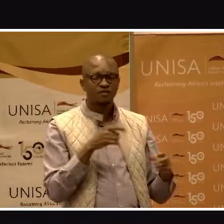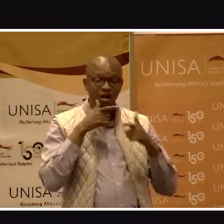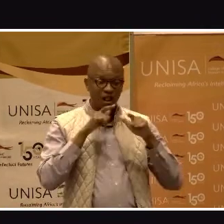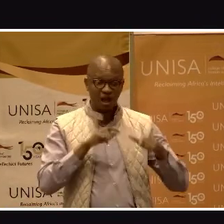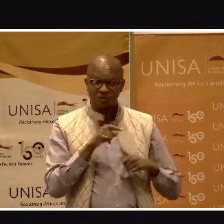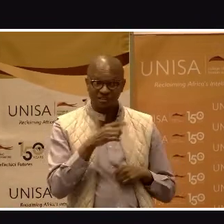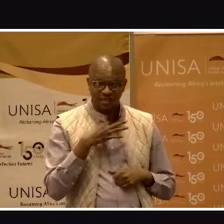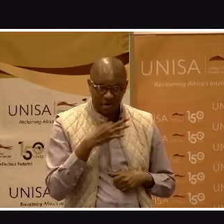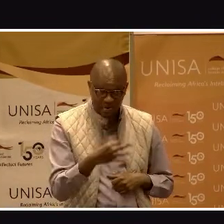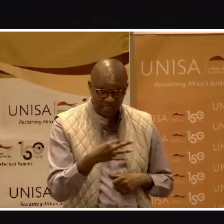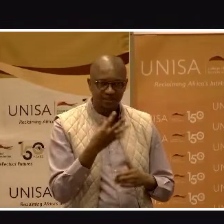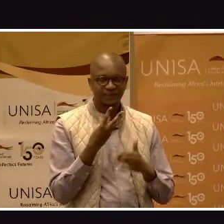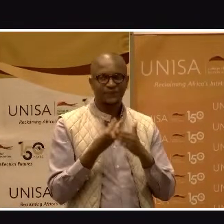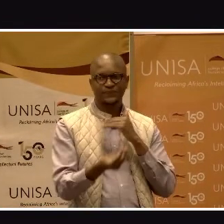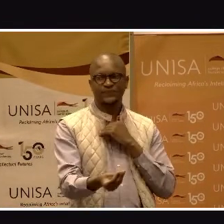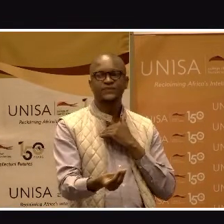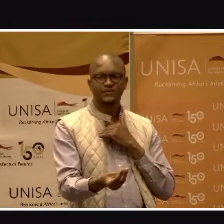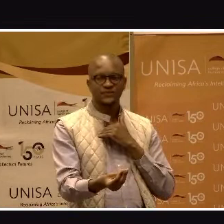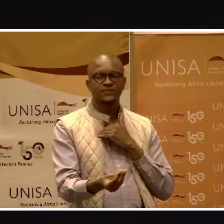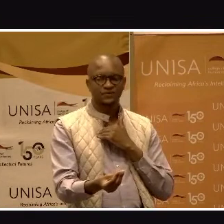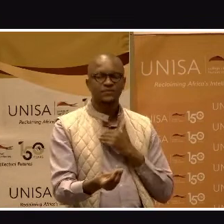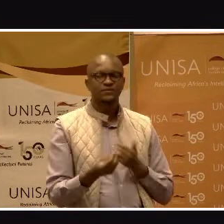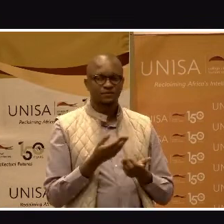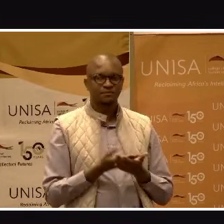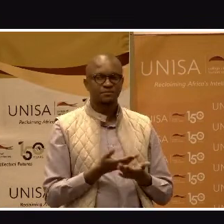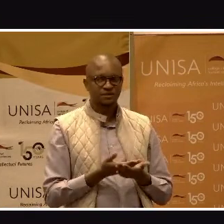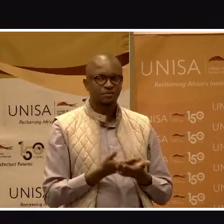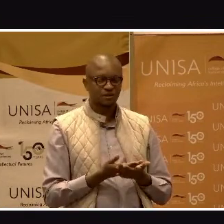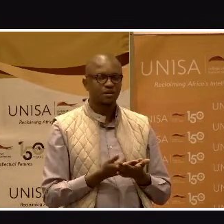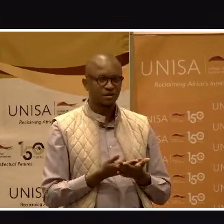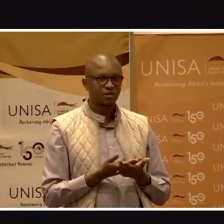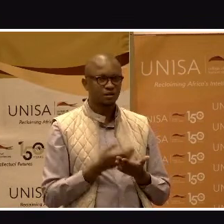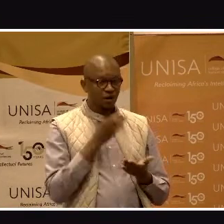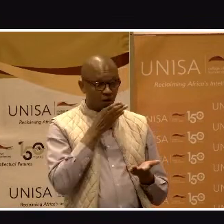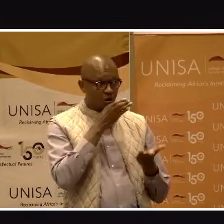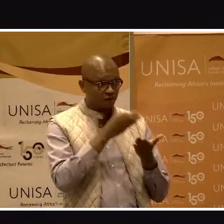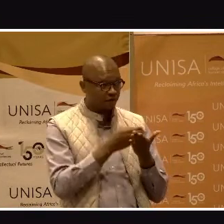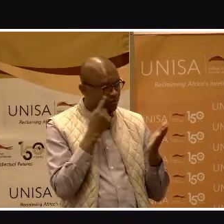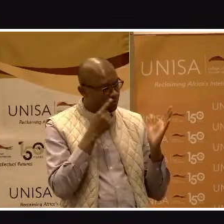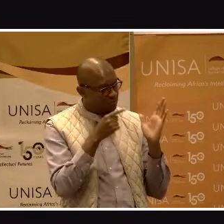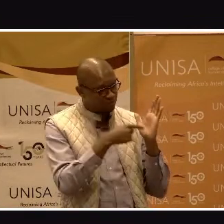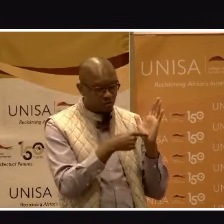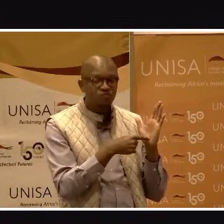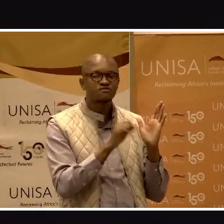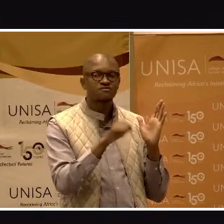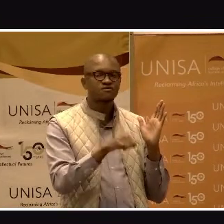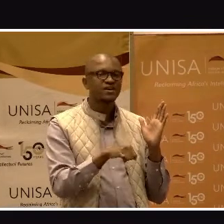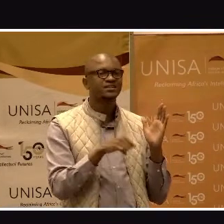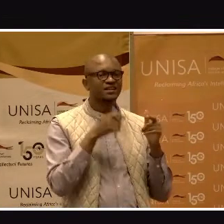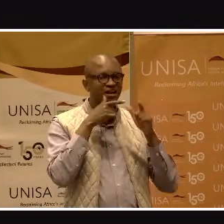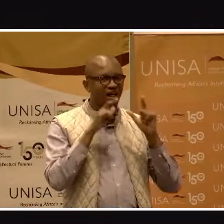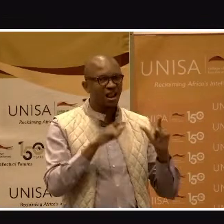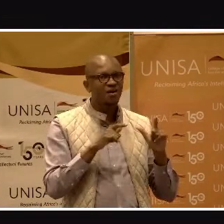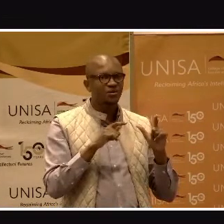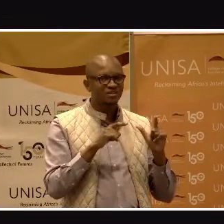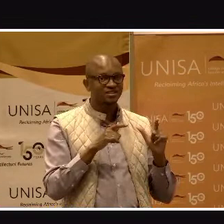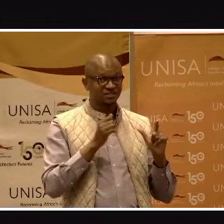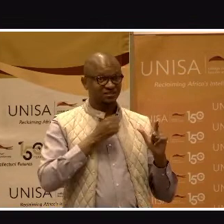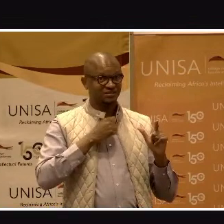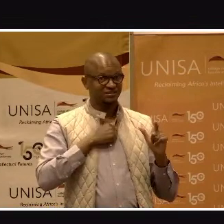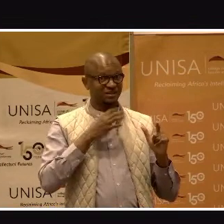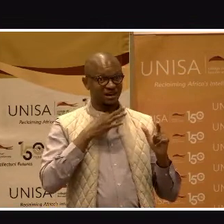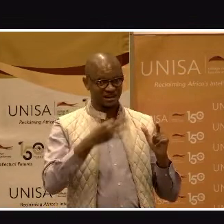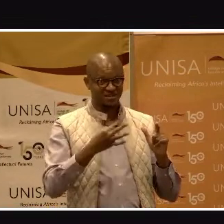fact that our indigenous languages are really gradually going to